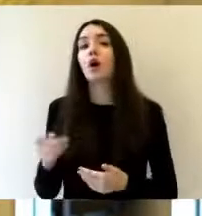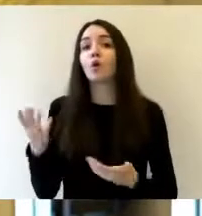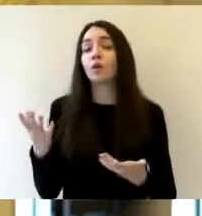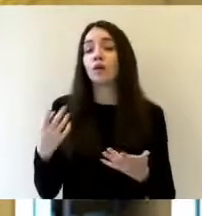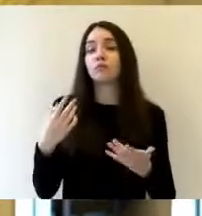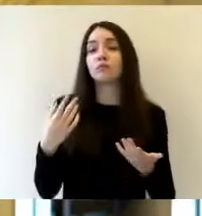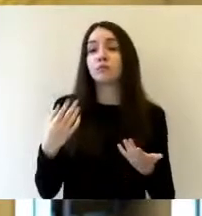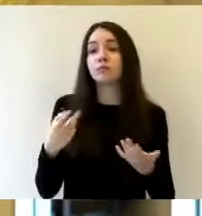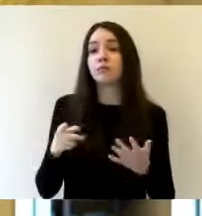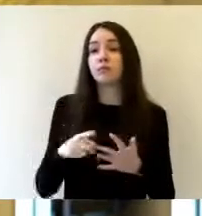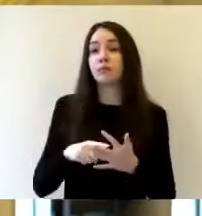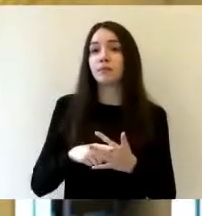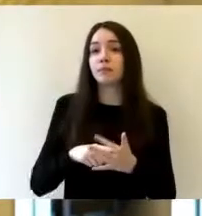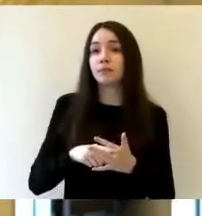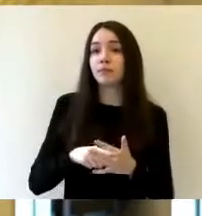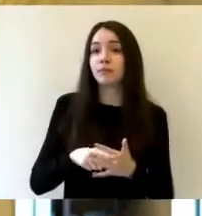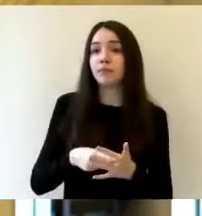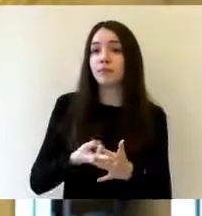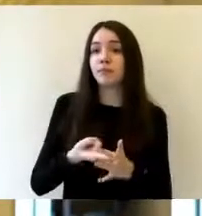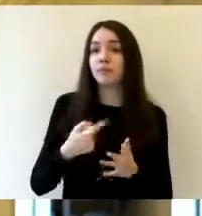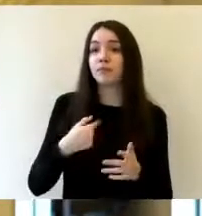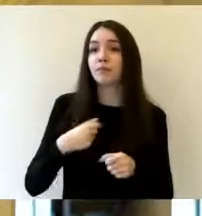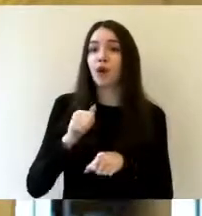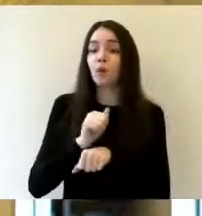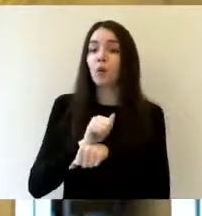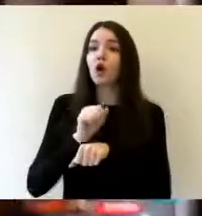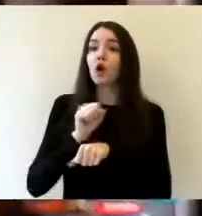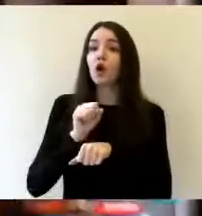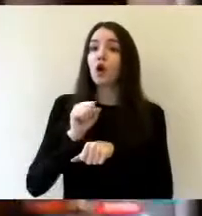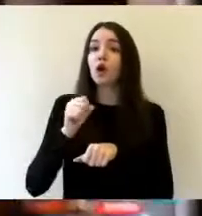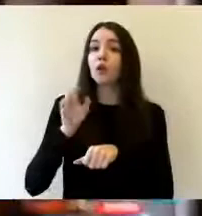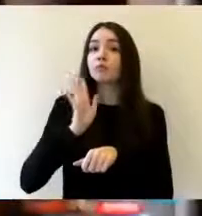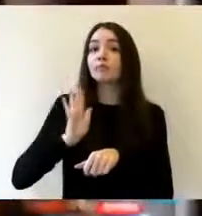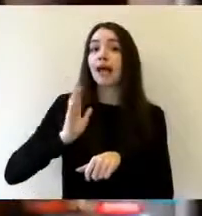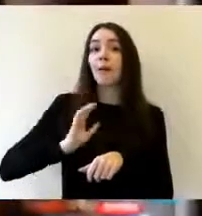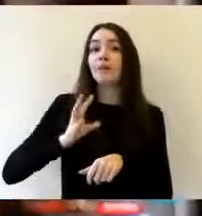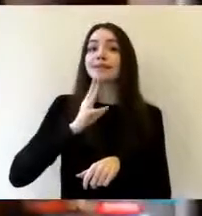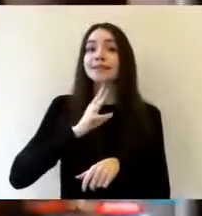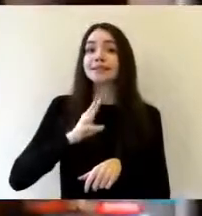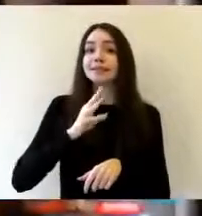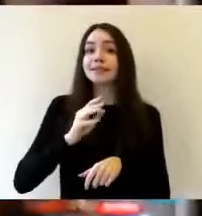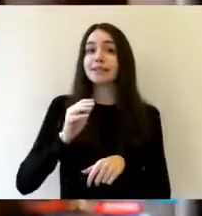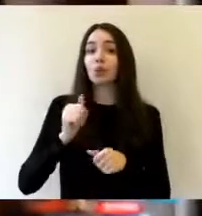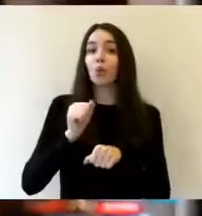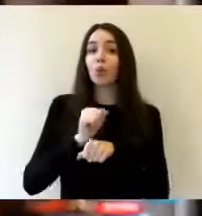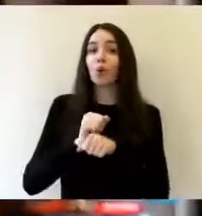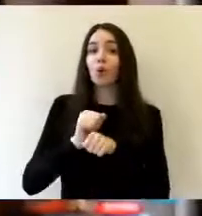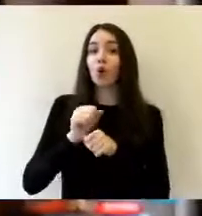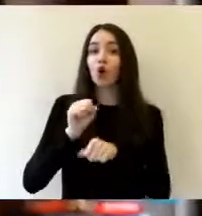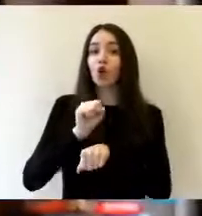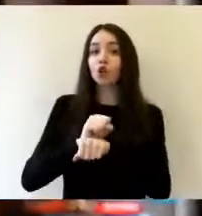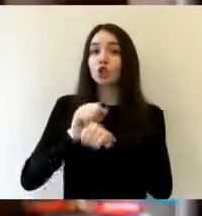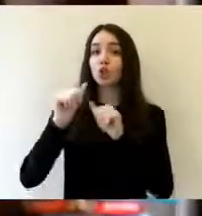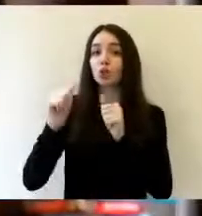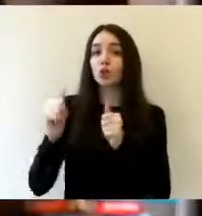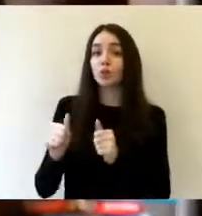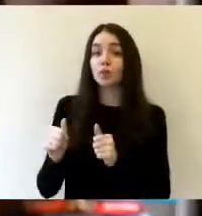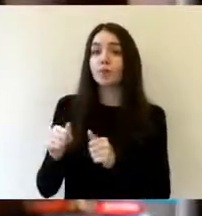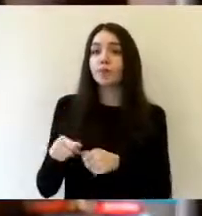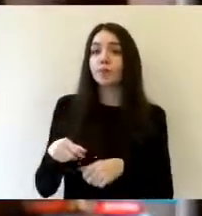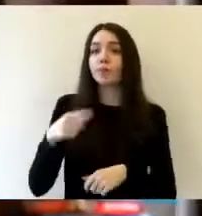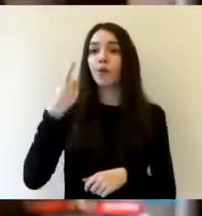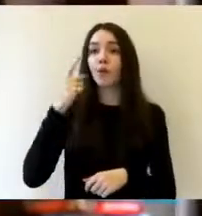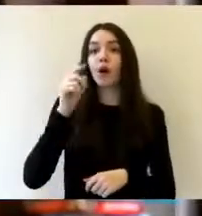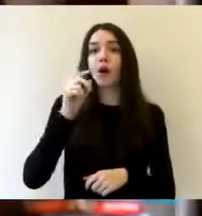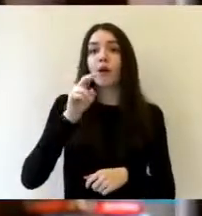truly, I got to do some stone carving for the first time when I was 16. In high school, during what was referred to as, or is the Virginia Governor School